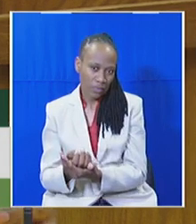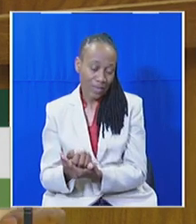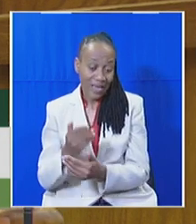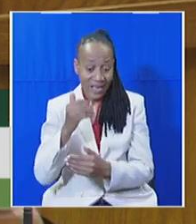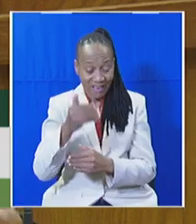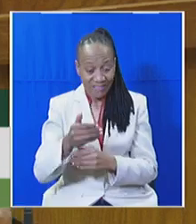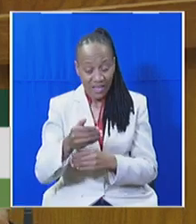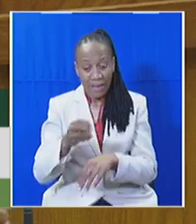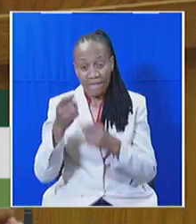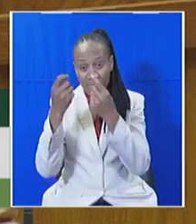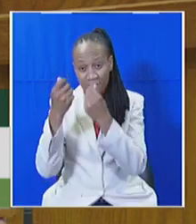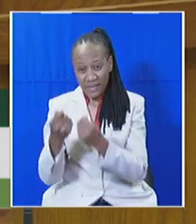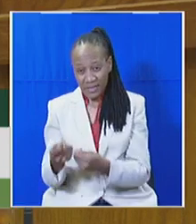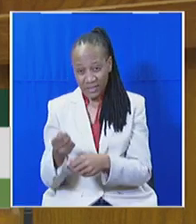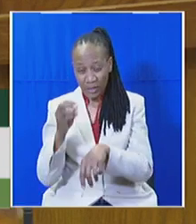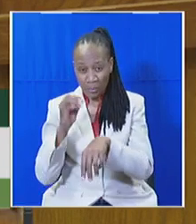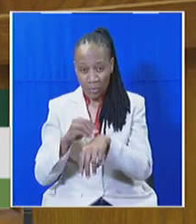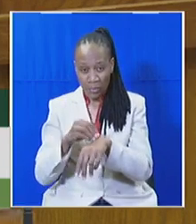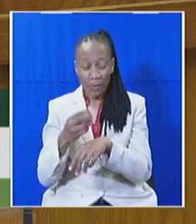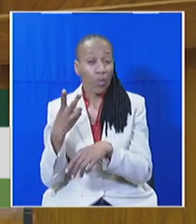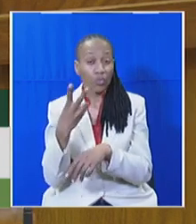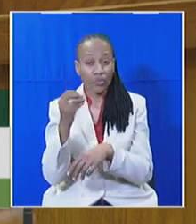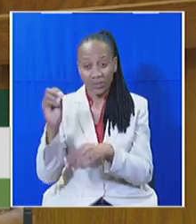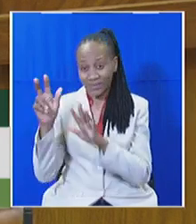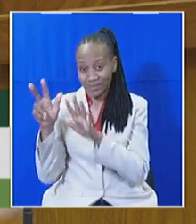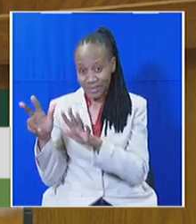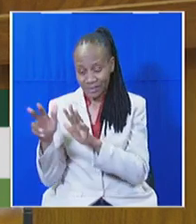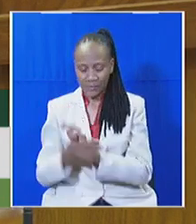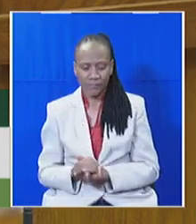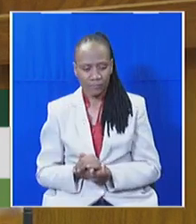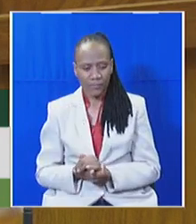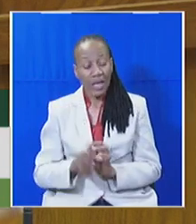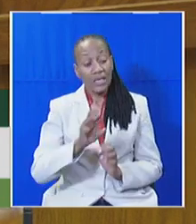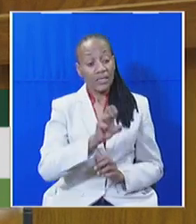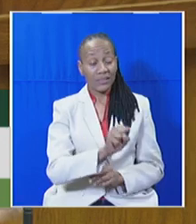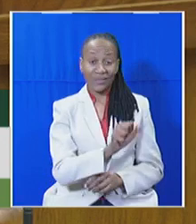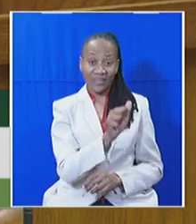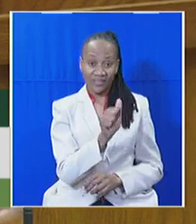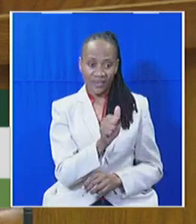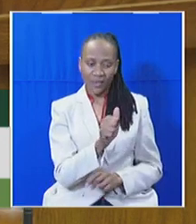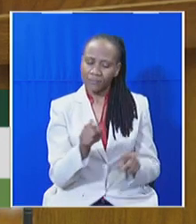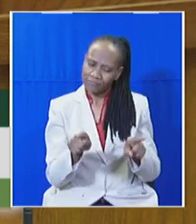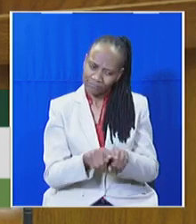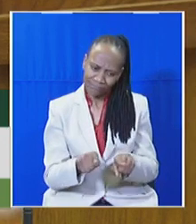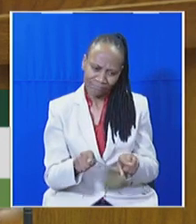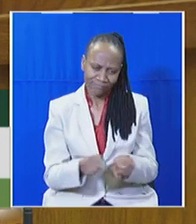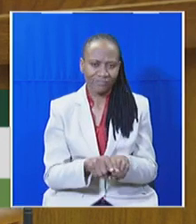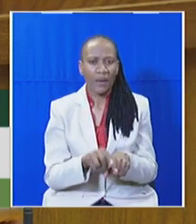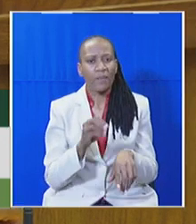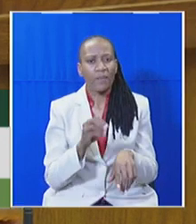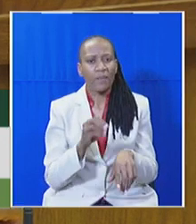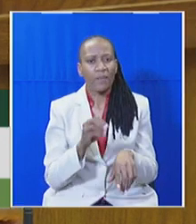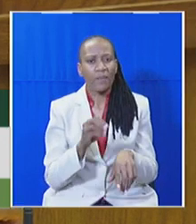financial crisis. Not surprisingly, South Africa was also affected.